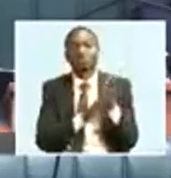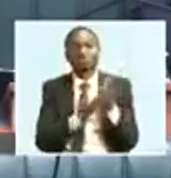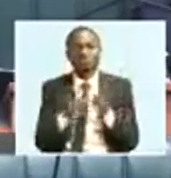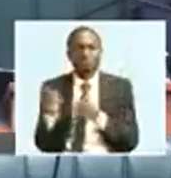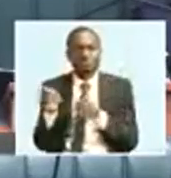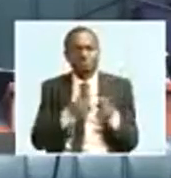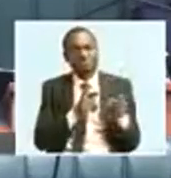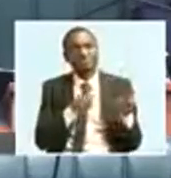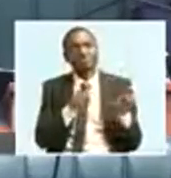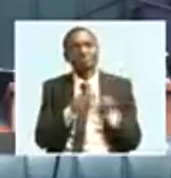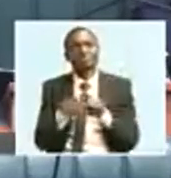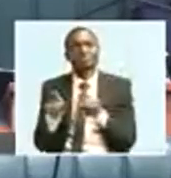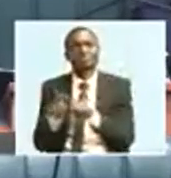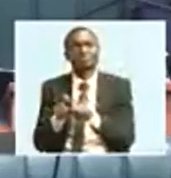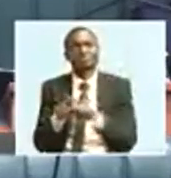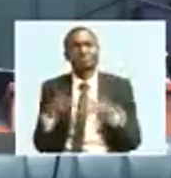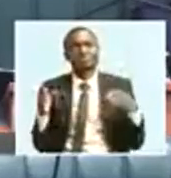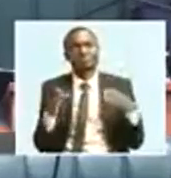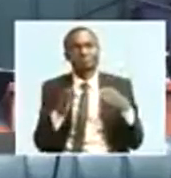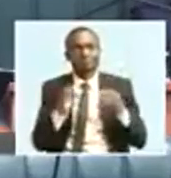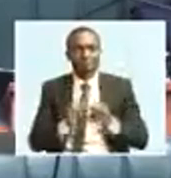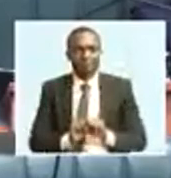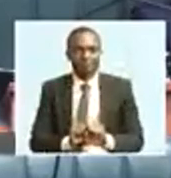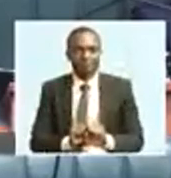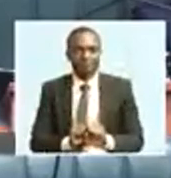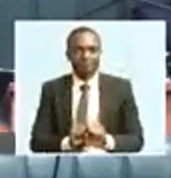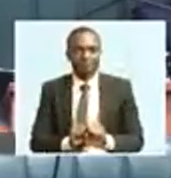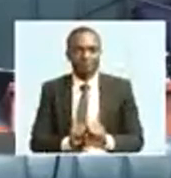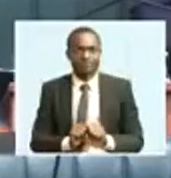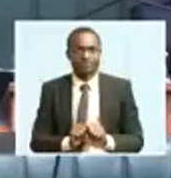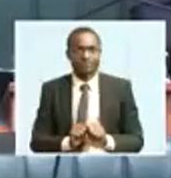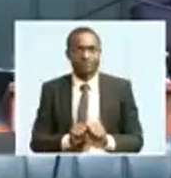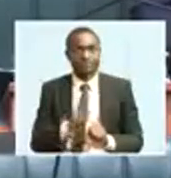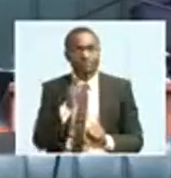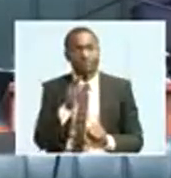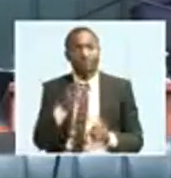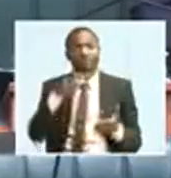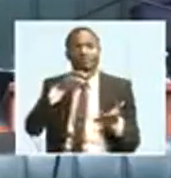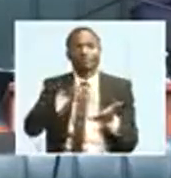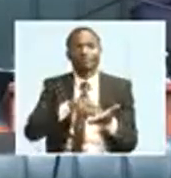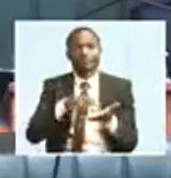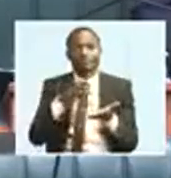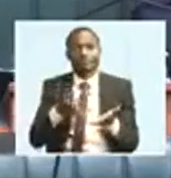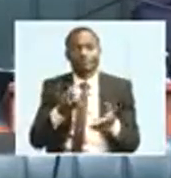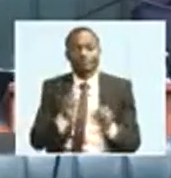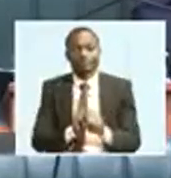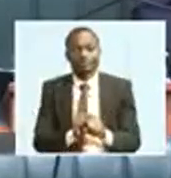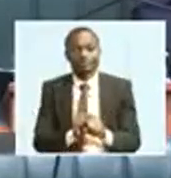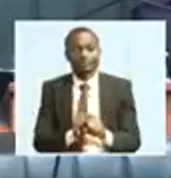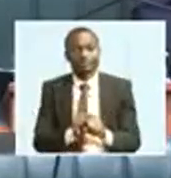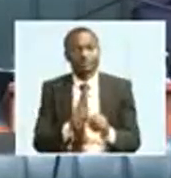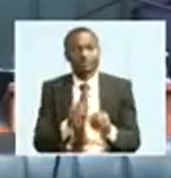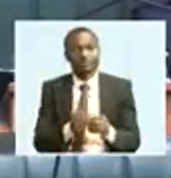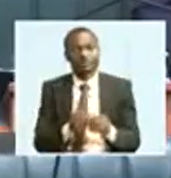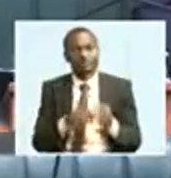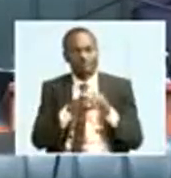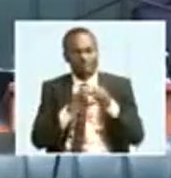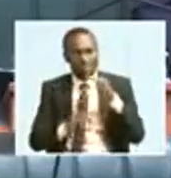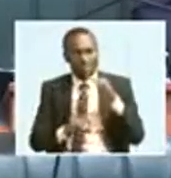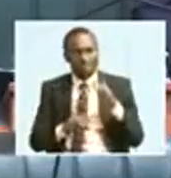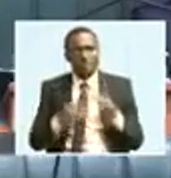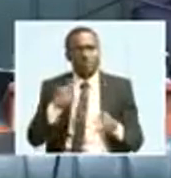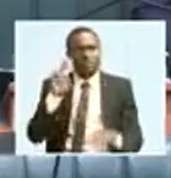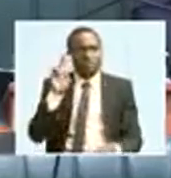from the same community. I rise, Madam Speaker, pursuant to Standing Order